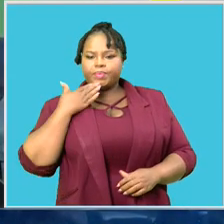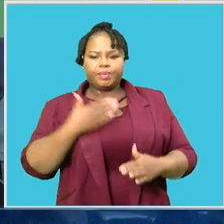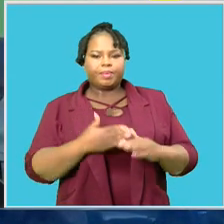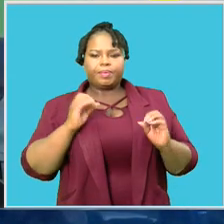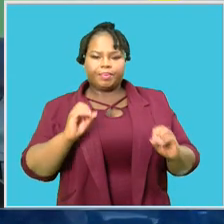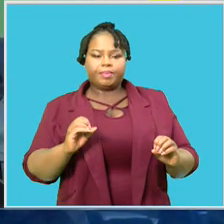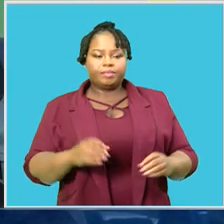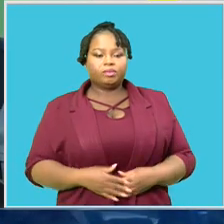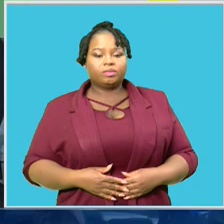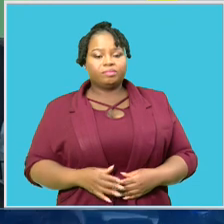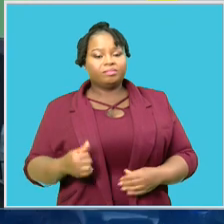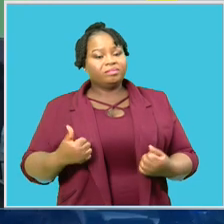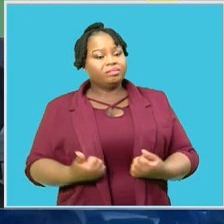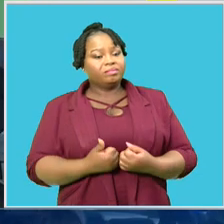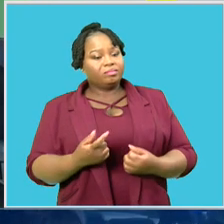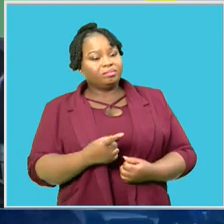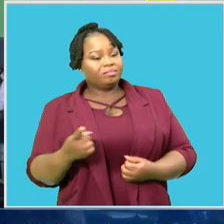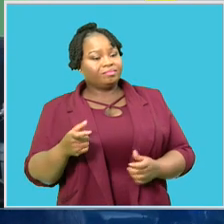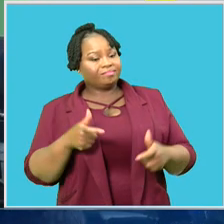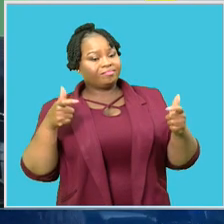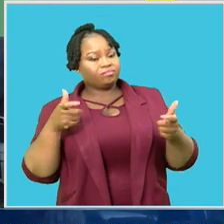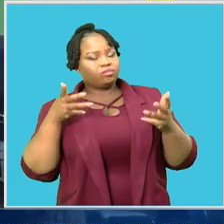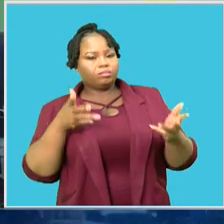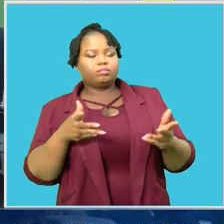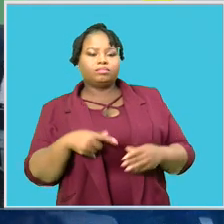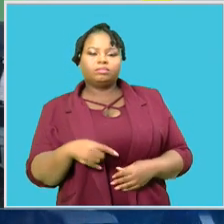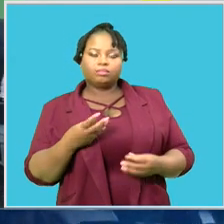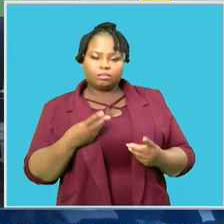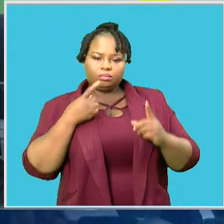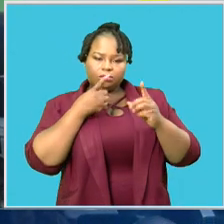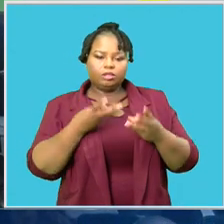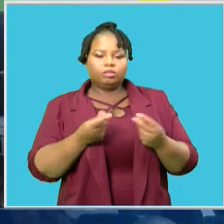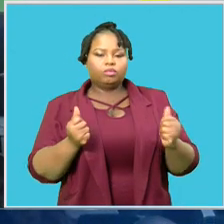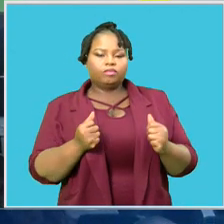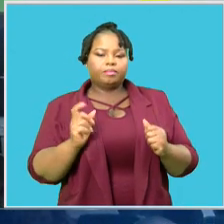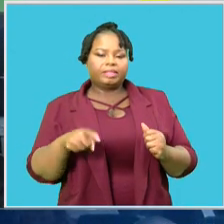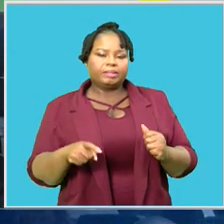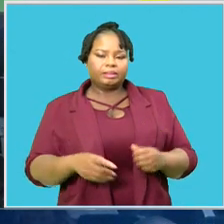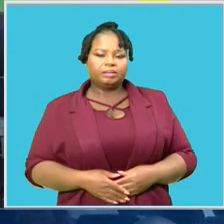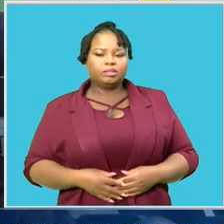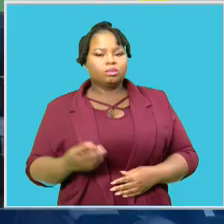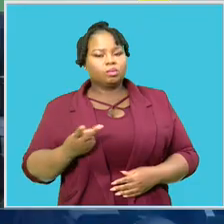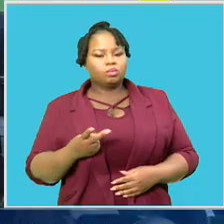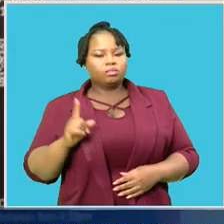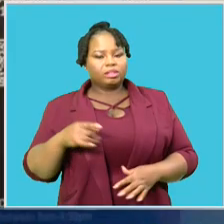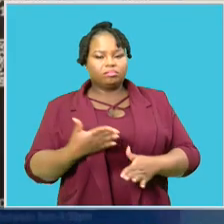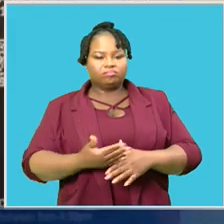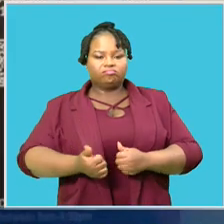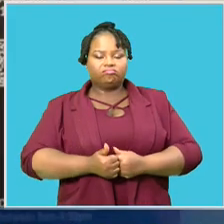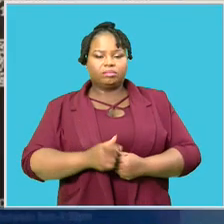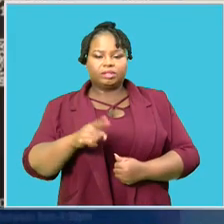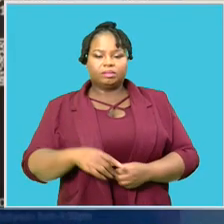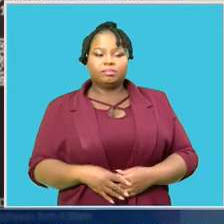Na lawa flababBI nuevo kata nimi kuwa mikadosi vingi n Nambye kuwa mezistä kud murdersi